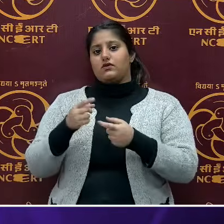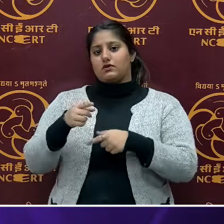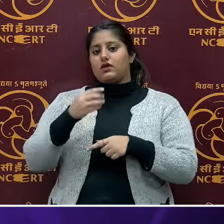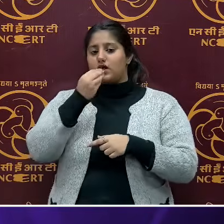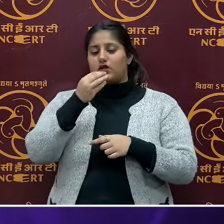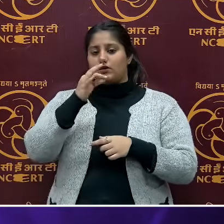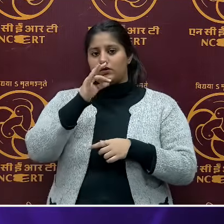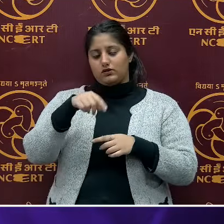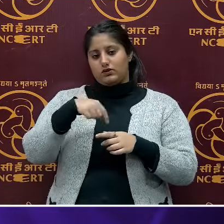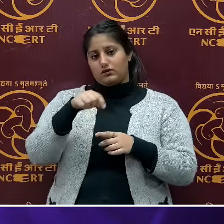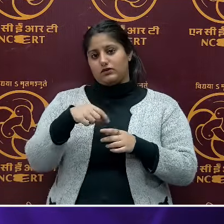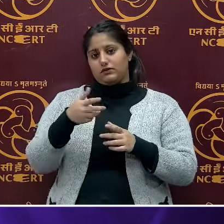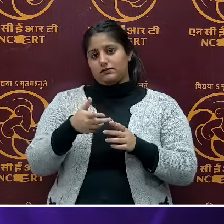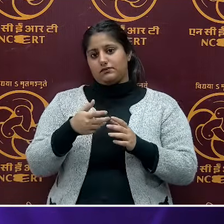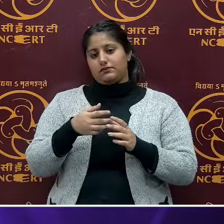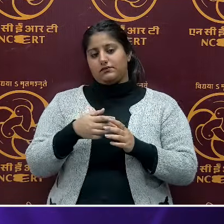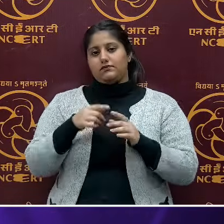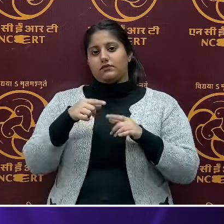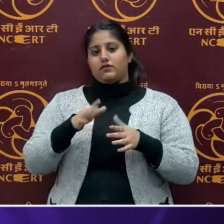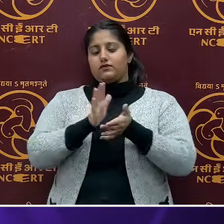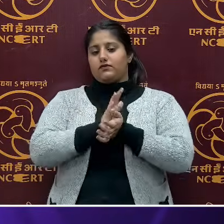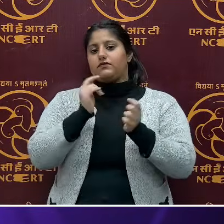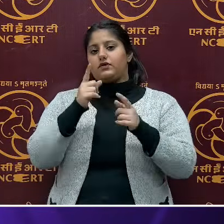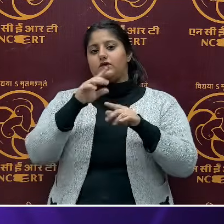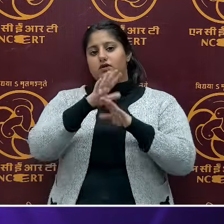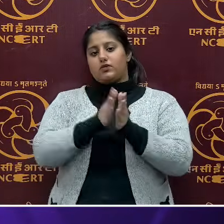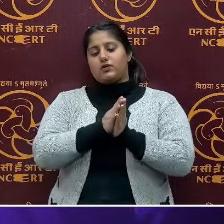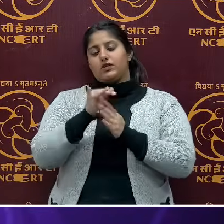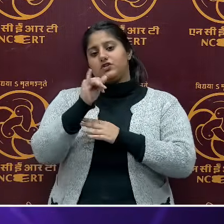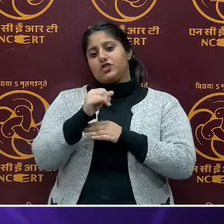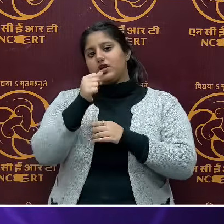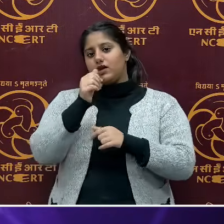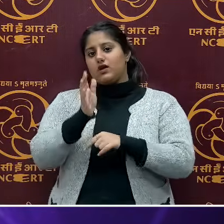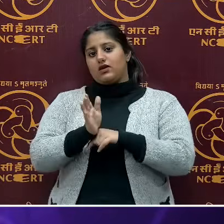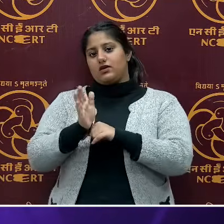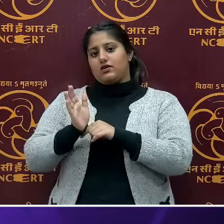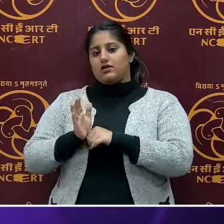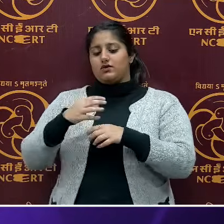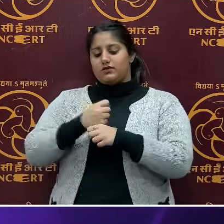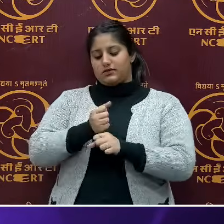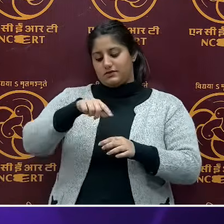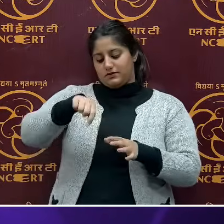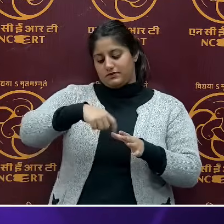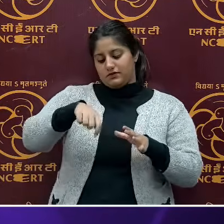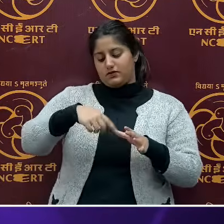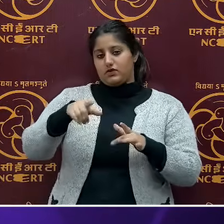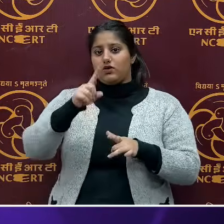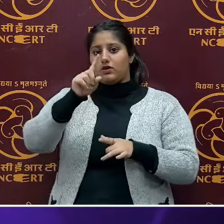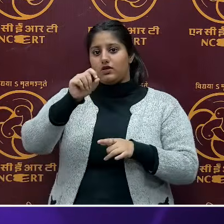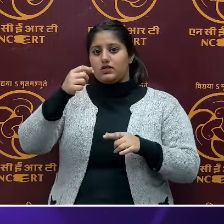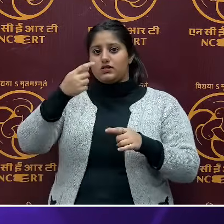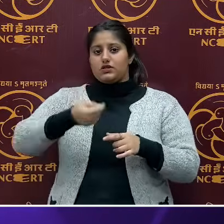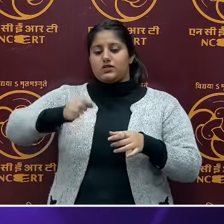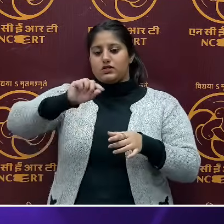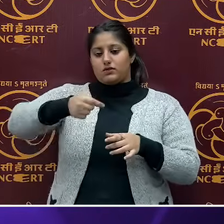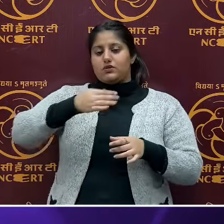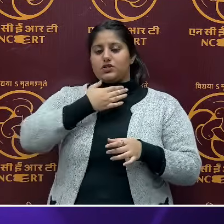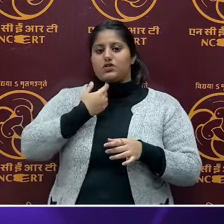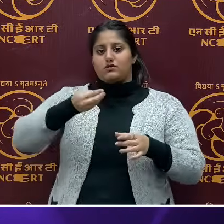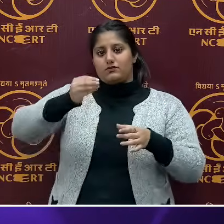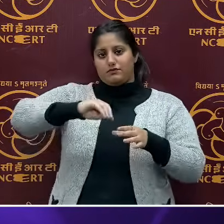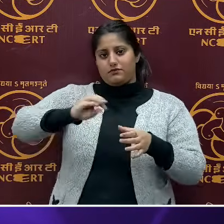for a celebration. She made 6 glasses of lemonade in a vessel and added 10 spoons of sugar to the